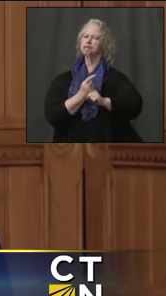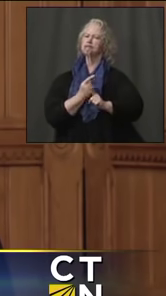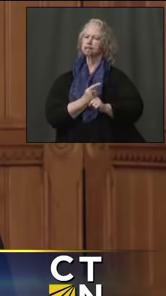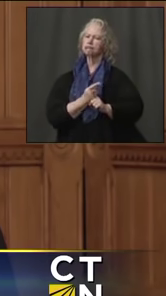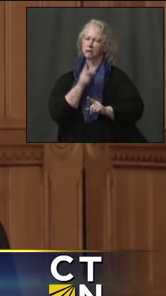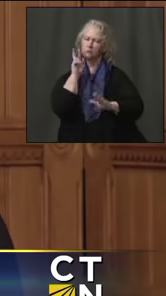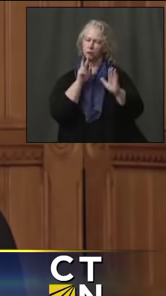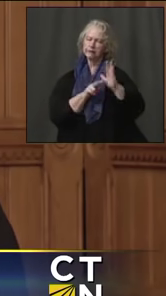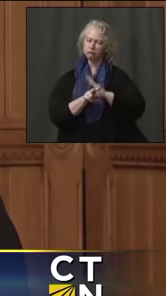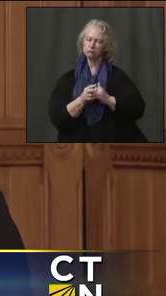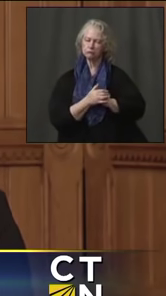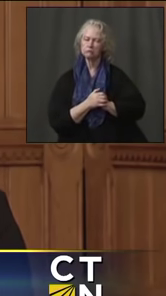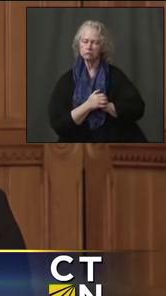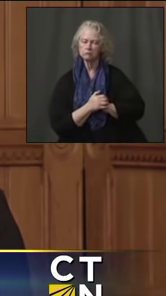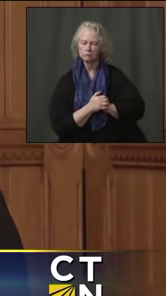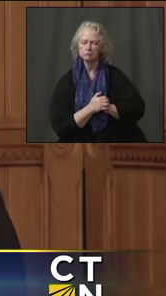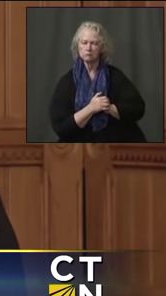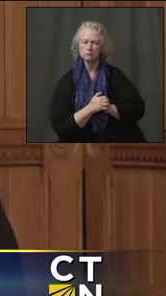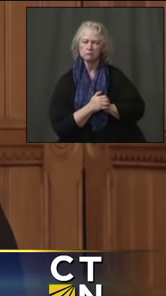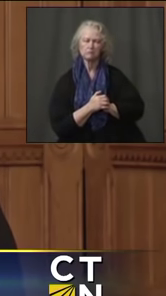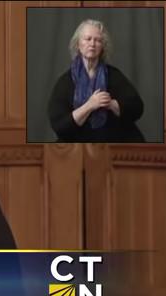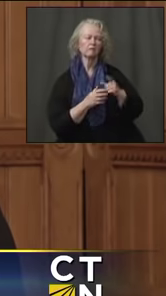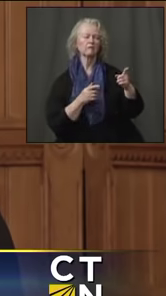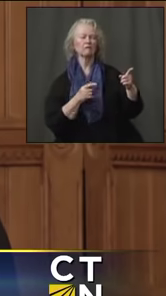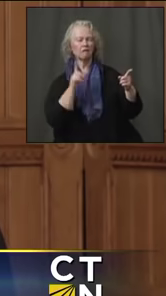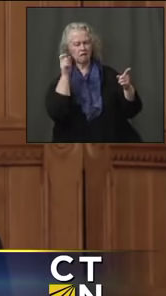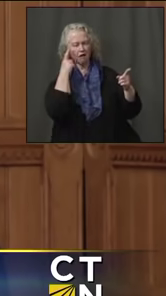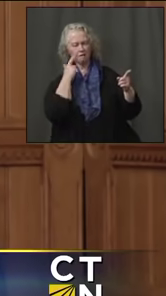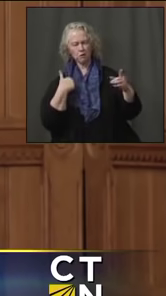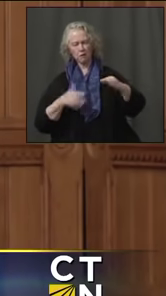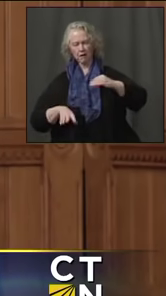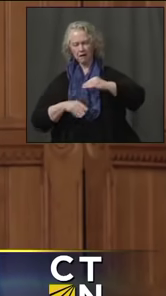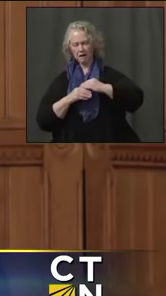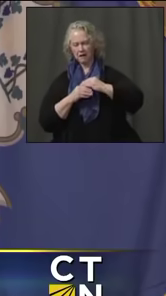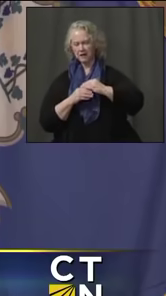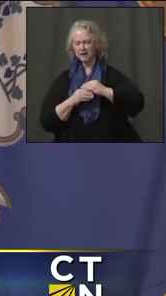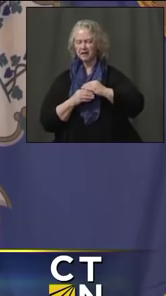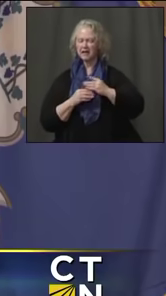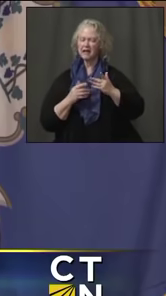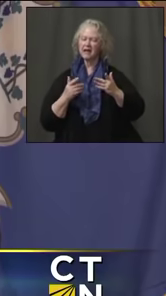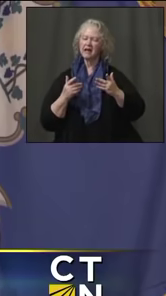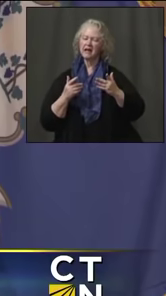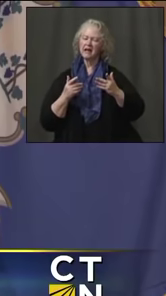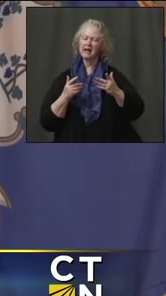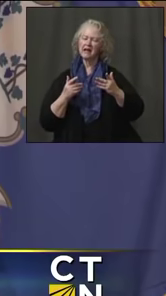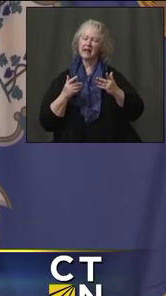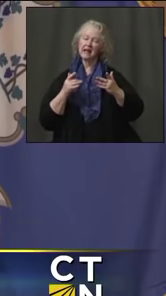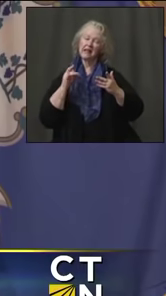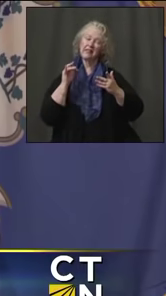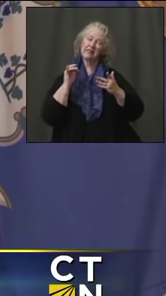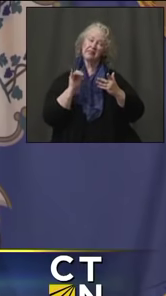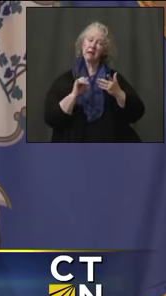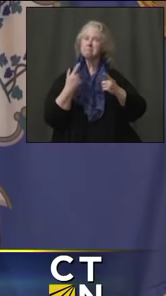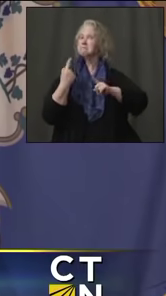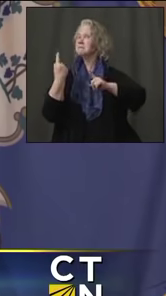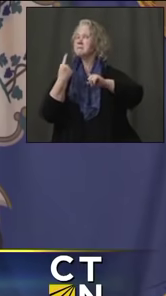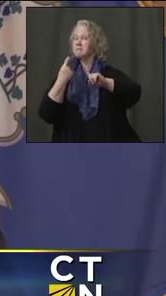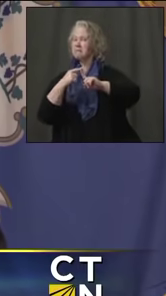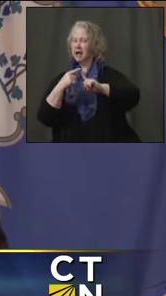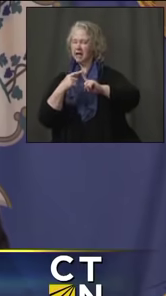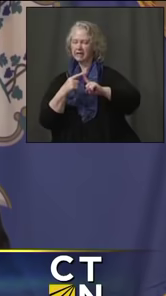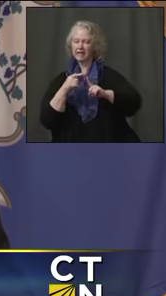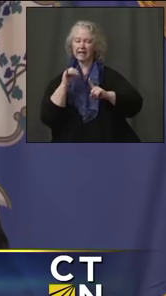forecast that we have. I might add on that, Chris, that there is some silver lining. The amount of activity, real